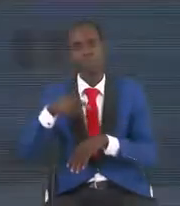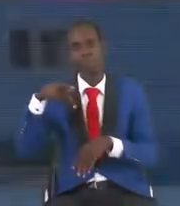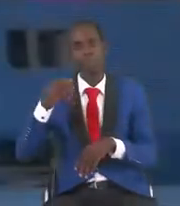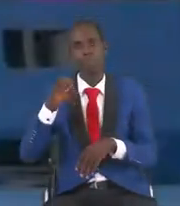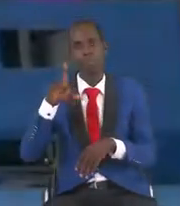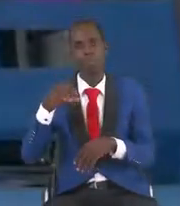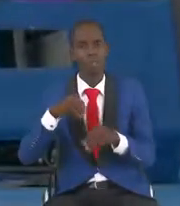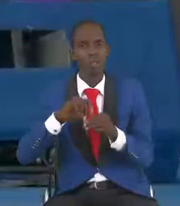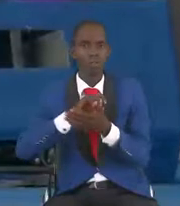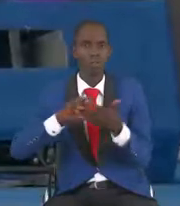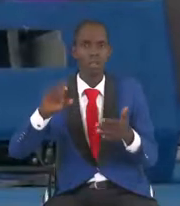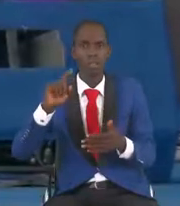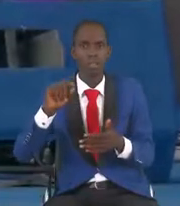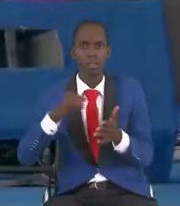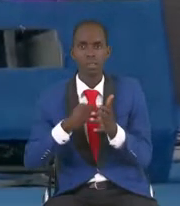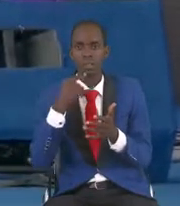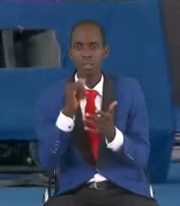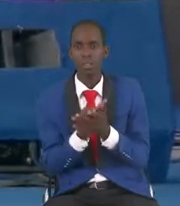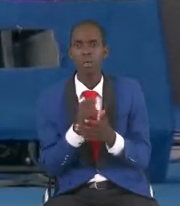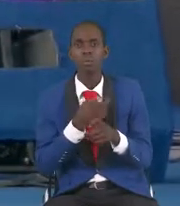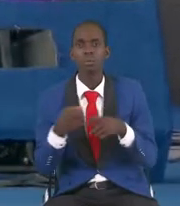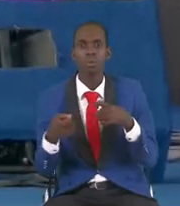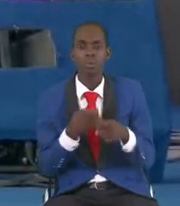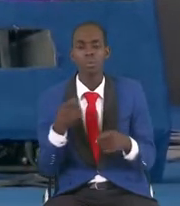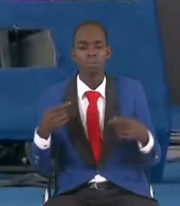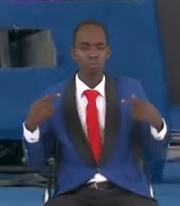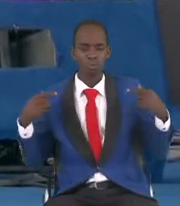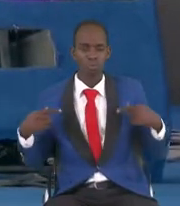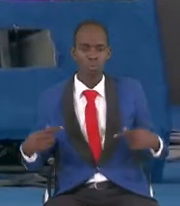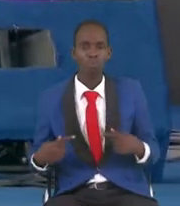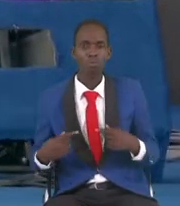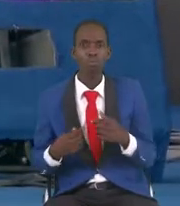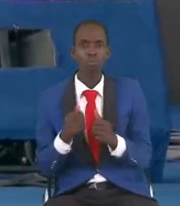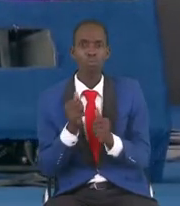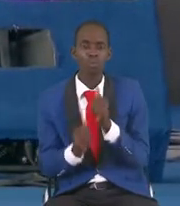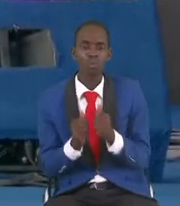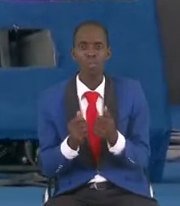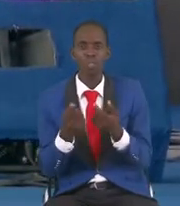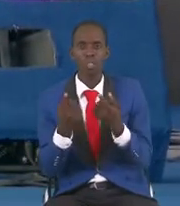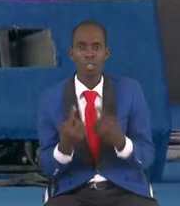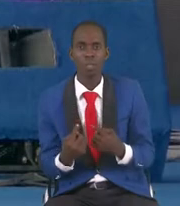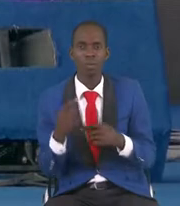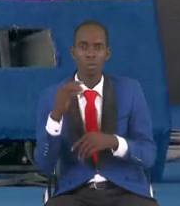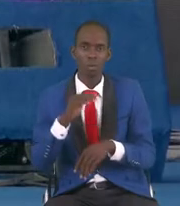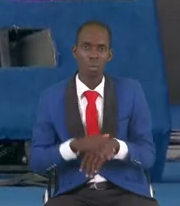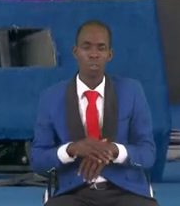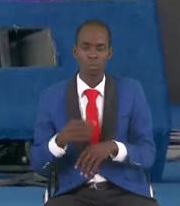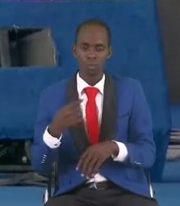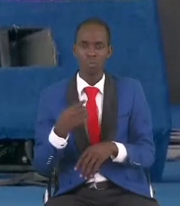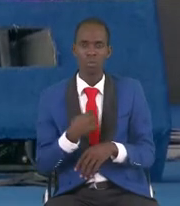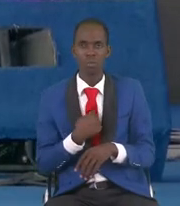verse 11 tells us persecutions, afflictions which came upon me